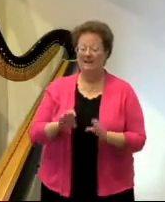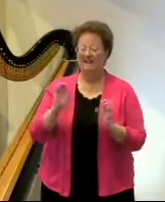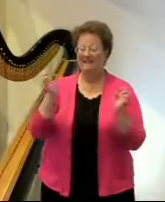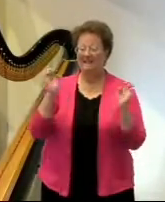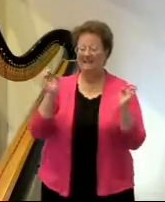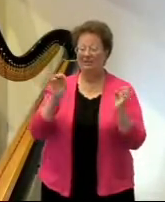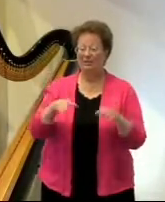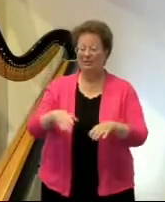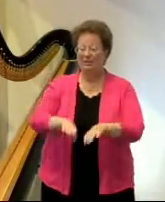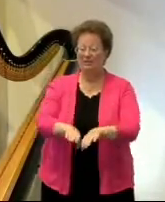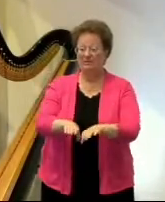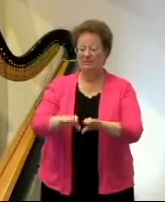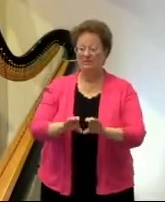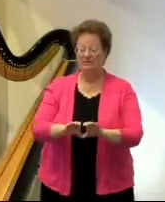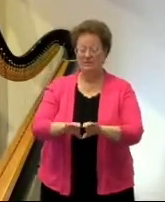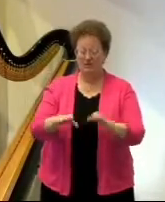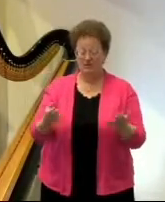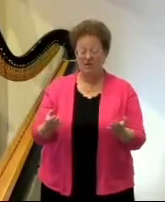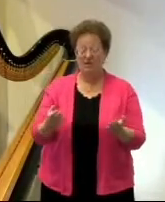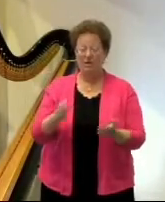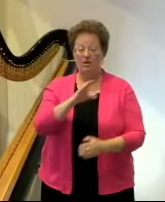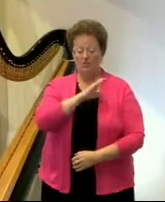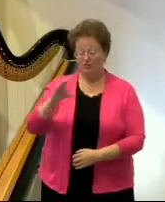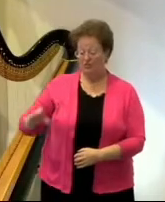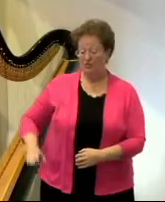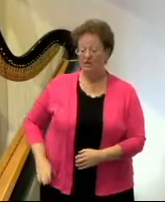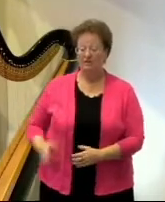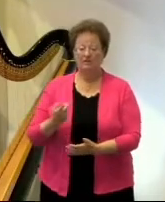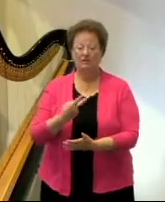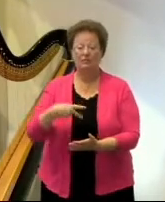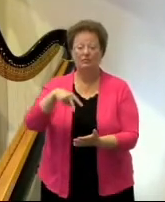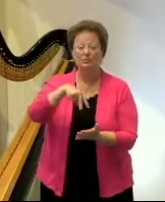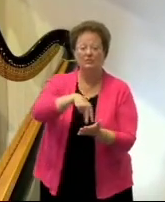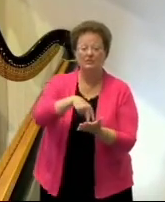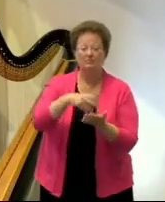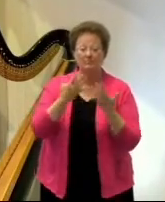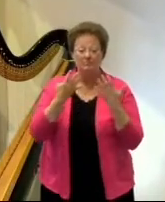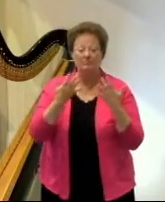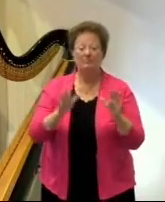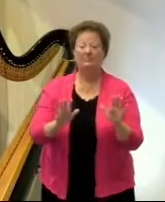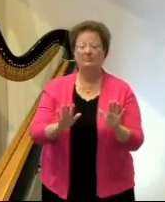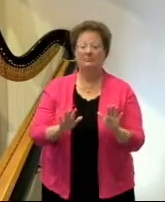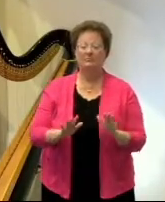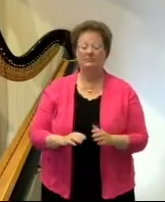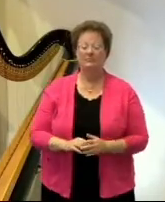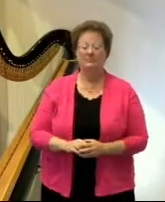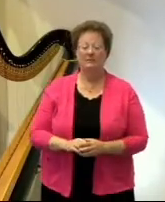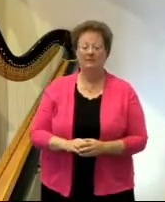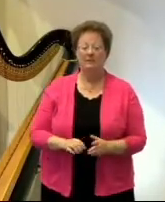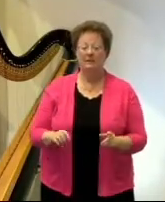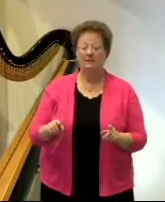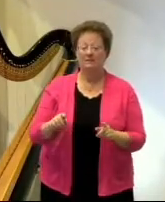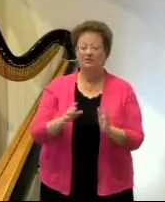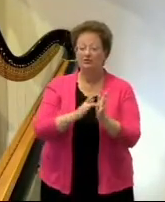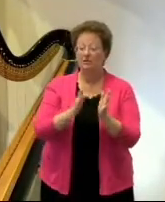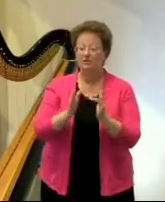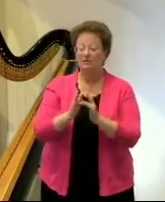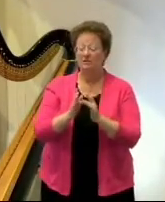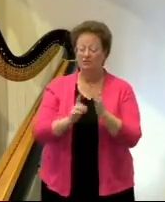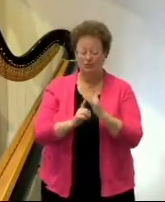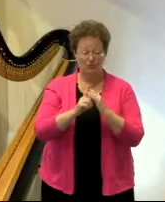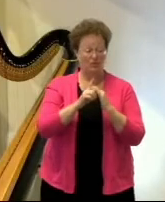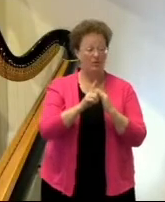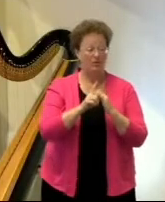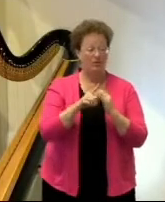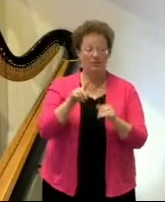Christ is risen, and he has confronted us. The same resurrected Christ who appeared to Paul